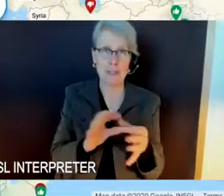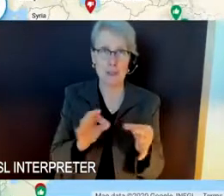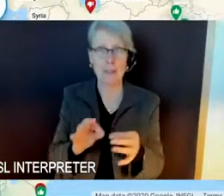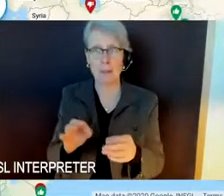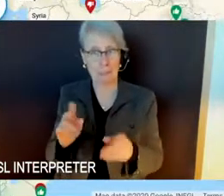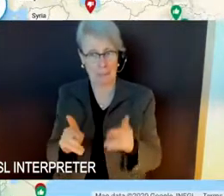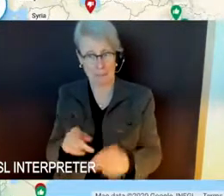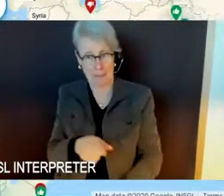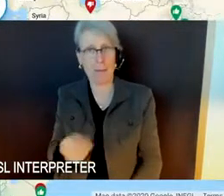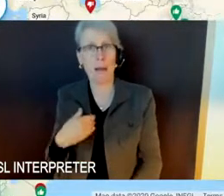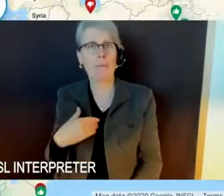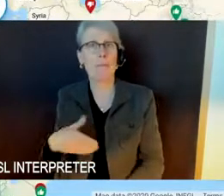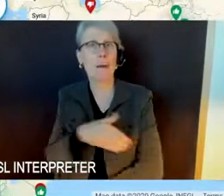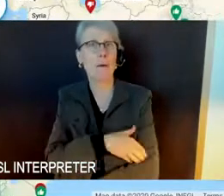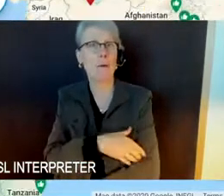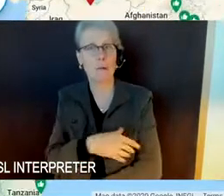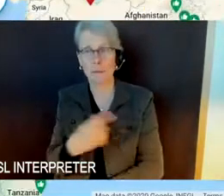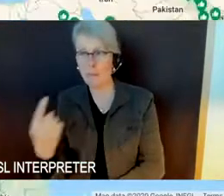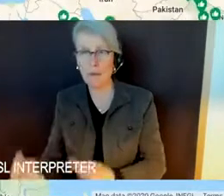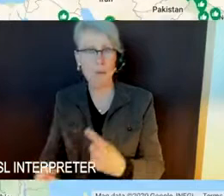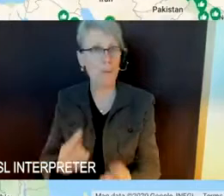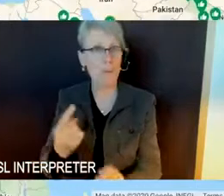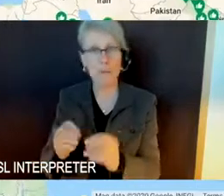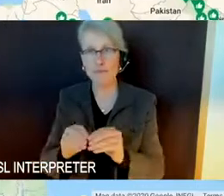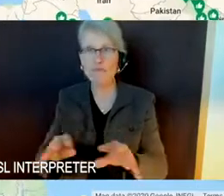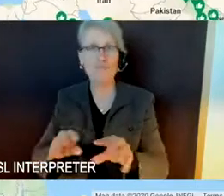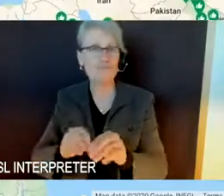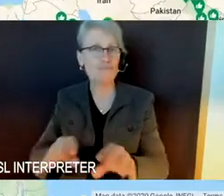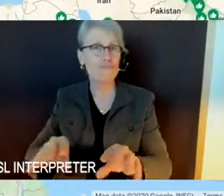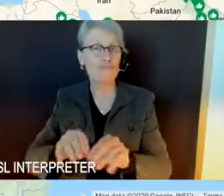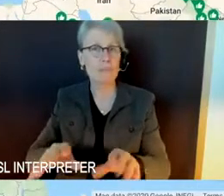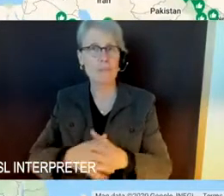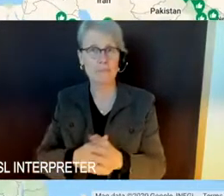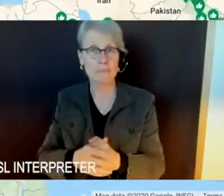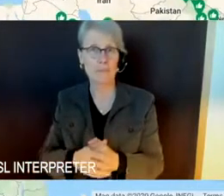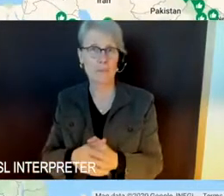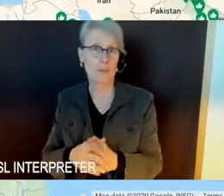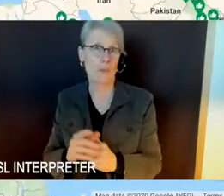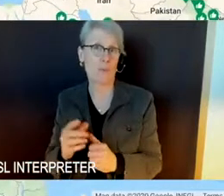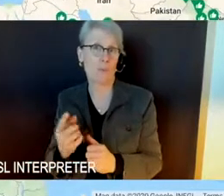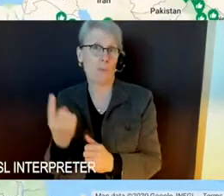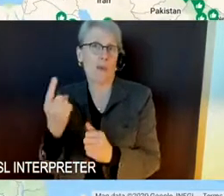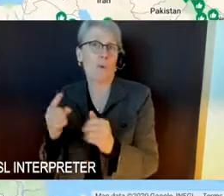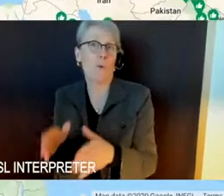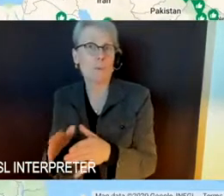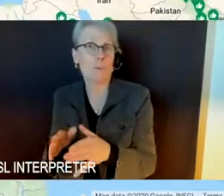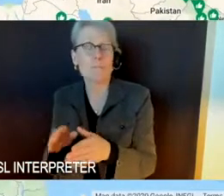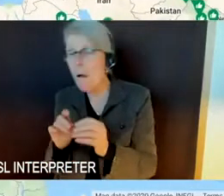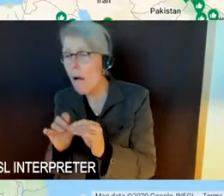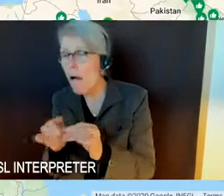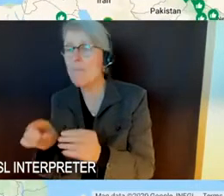about. The power of the individual voice, the focus around a